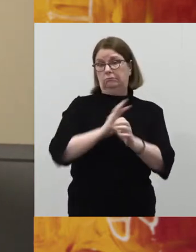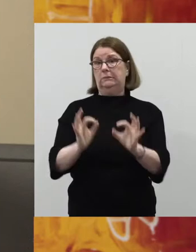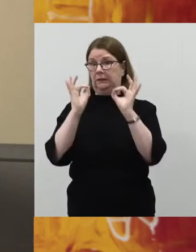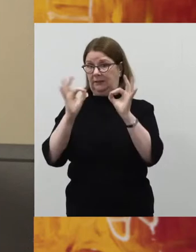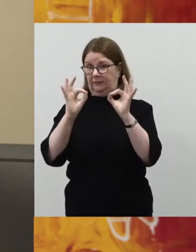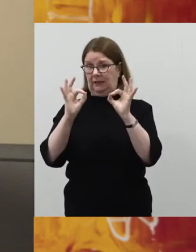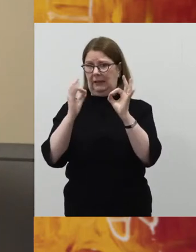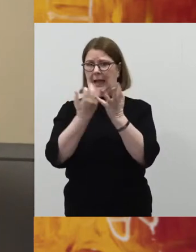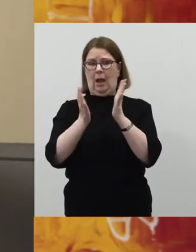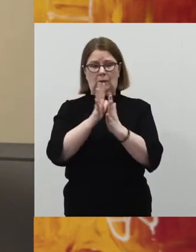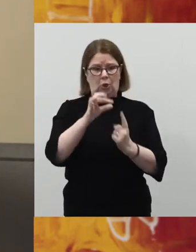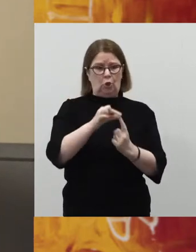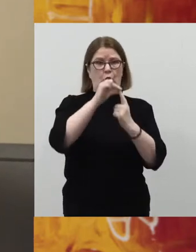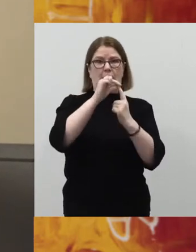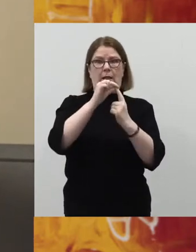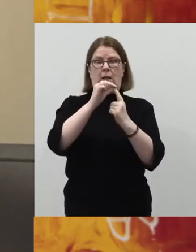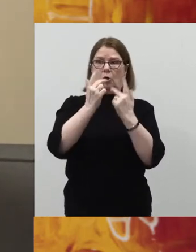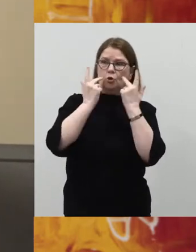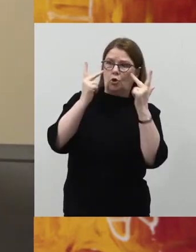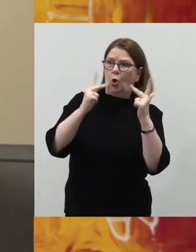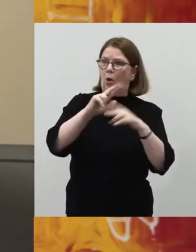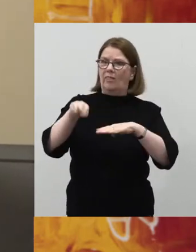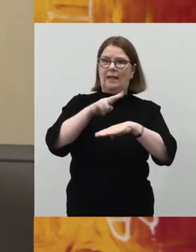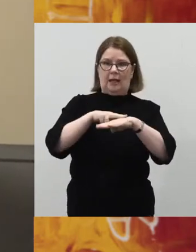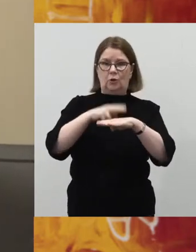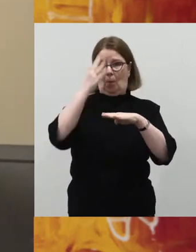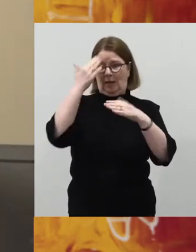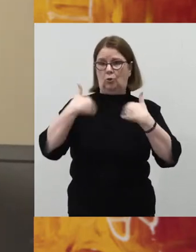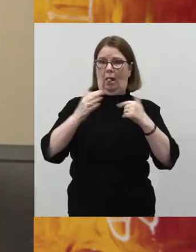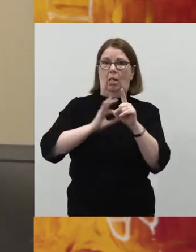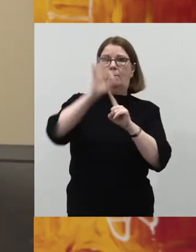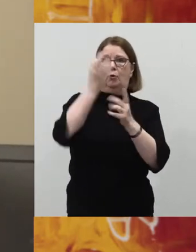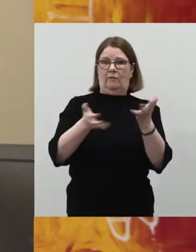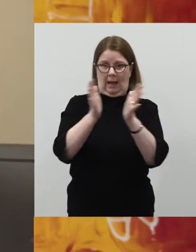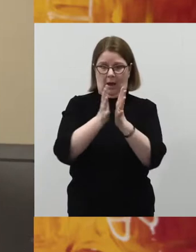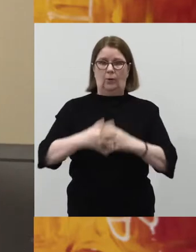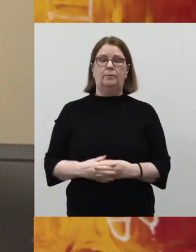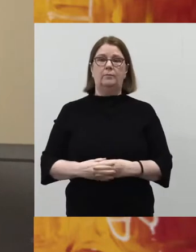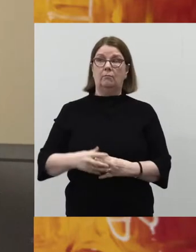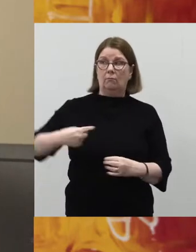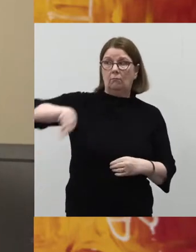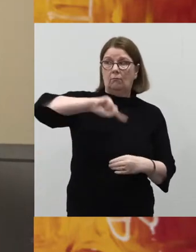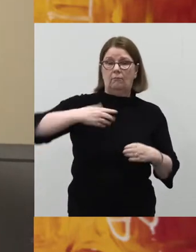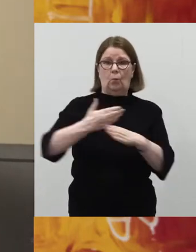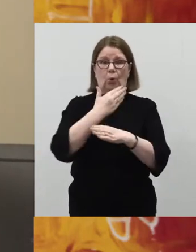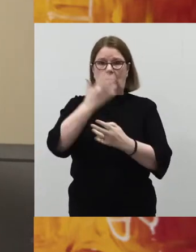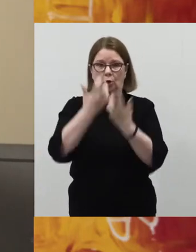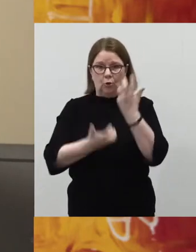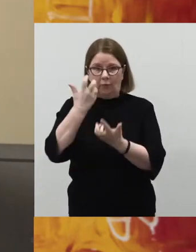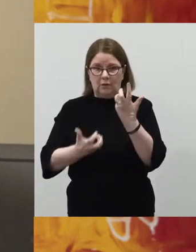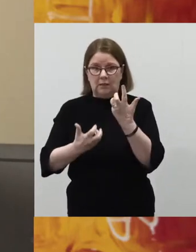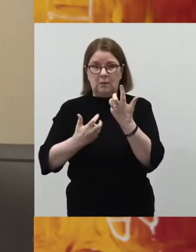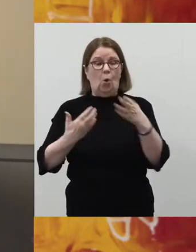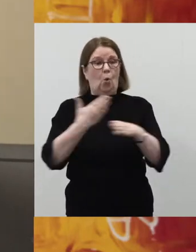true social value of the creative arts sector, and in particular, its unique contribution to our national mental